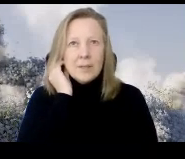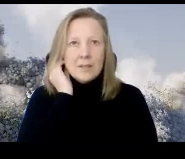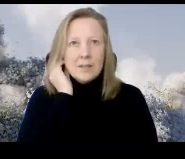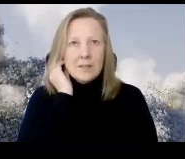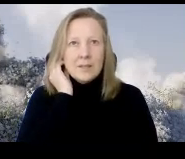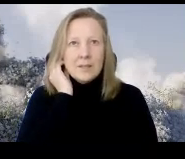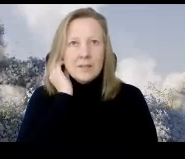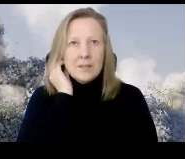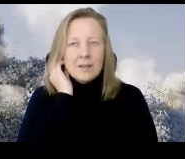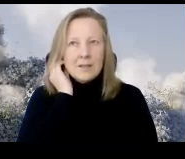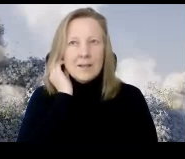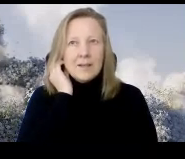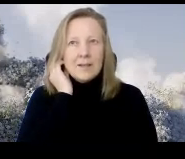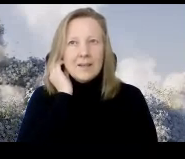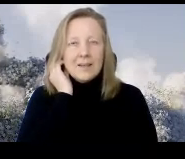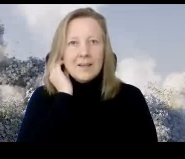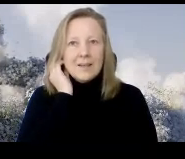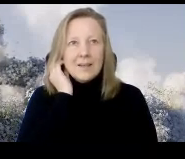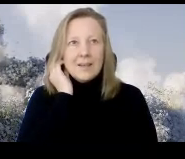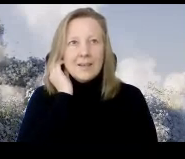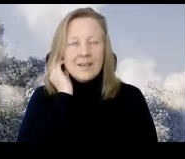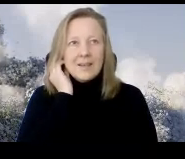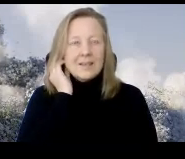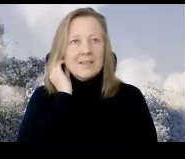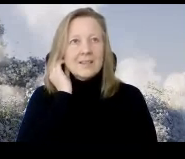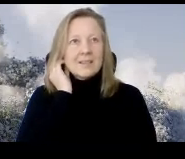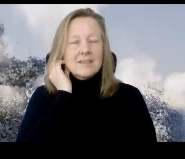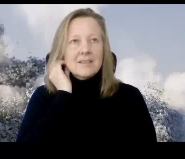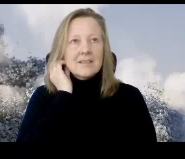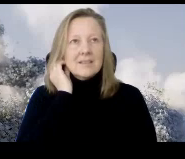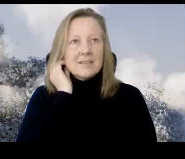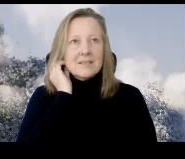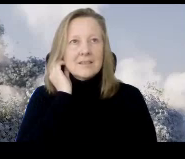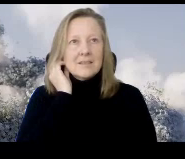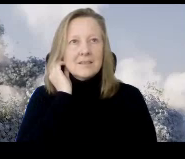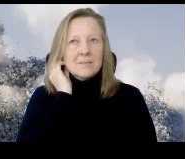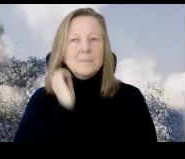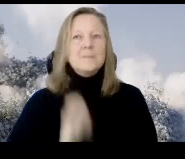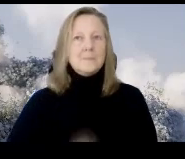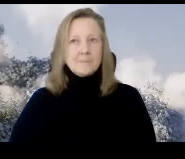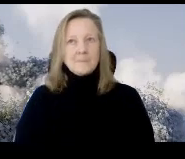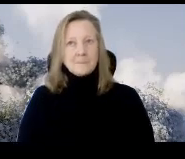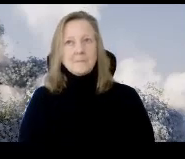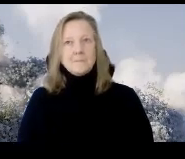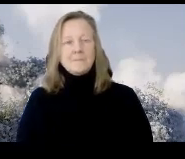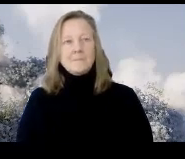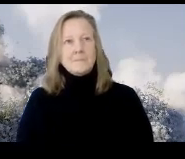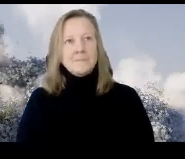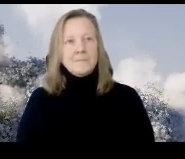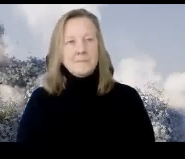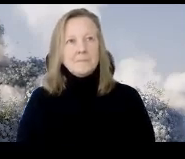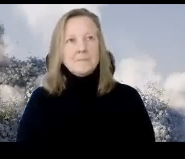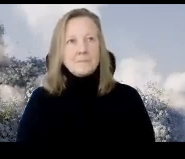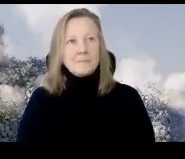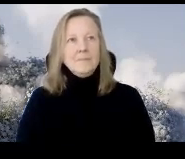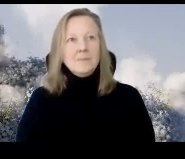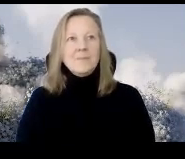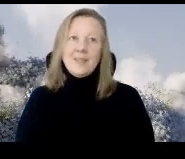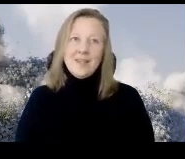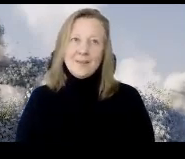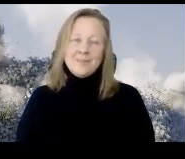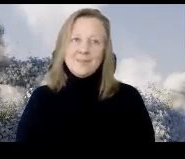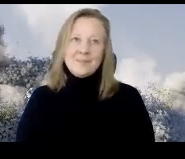time. That's okay. I was just saying a lot of nurses find the cell ban easier because it's based in their profession.